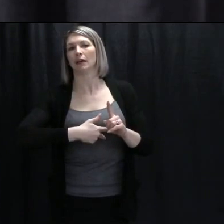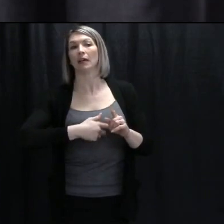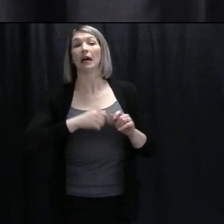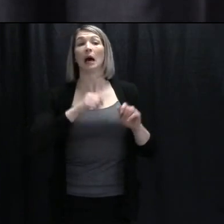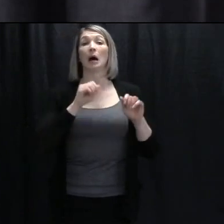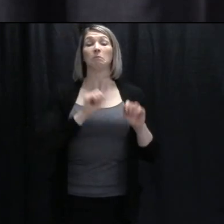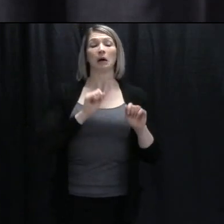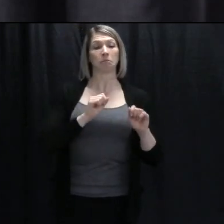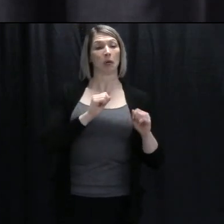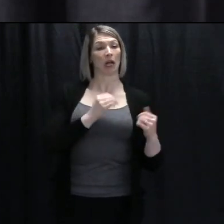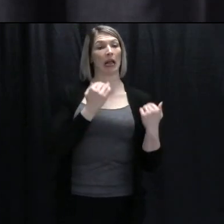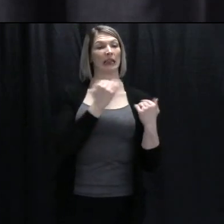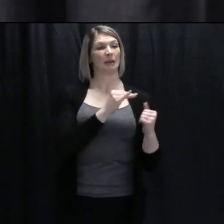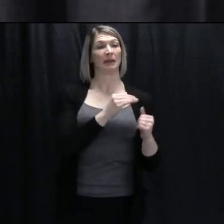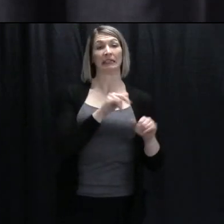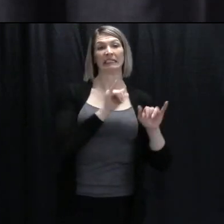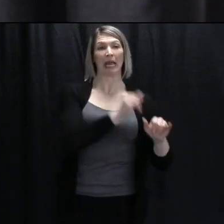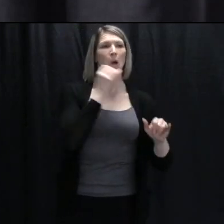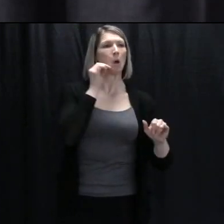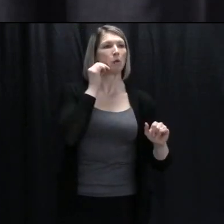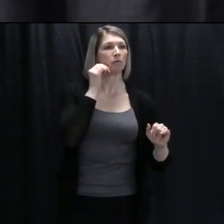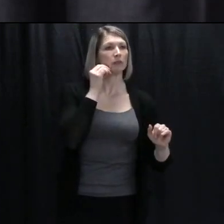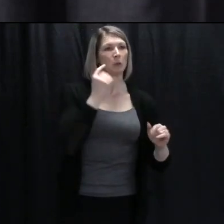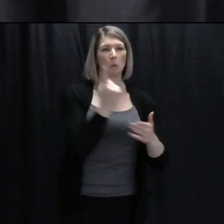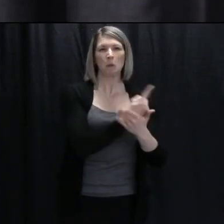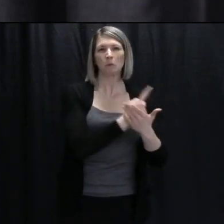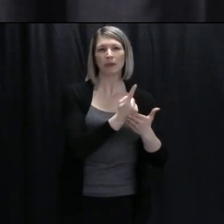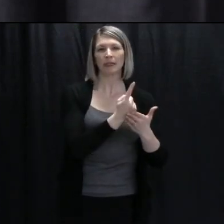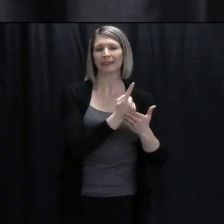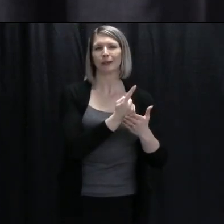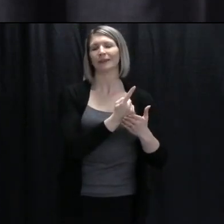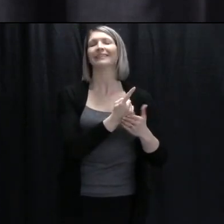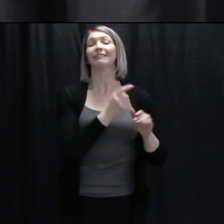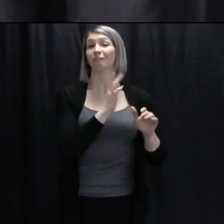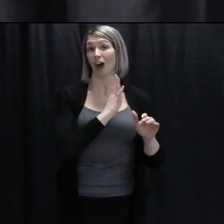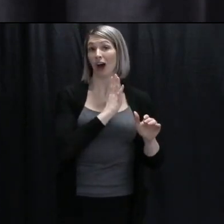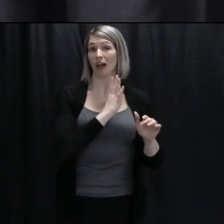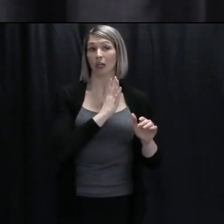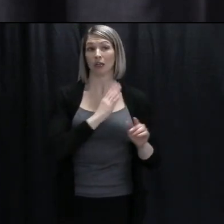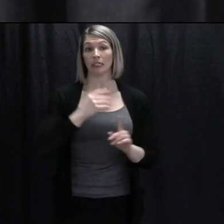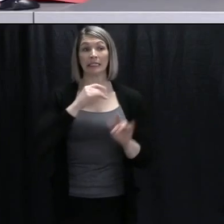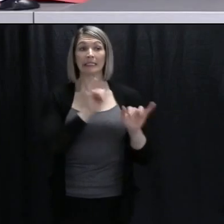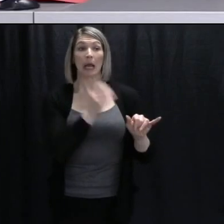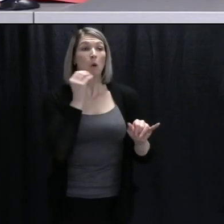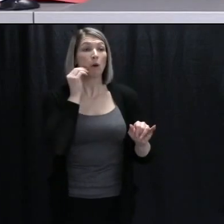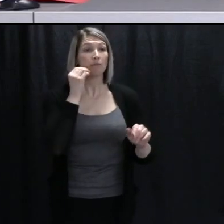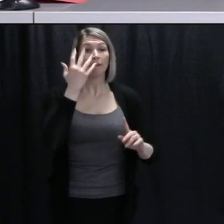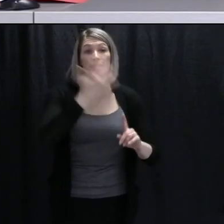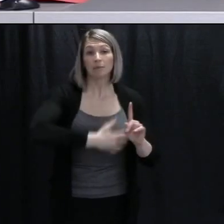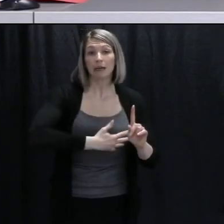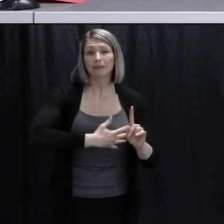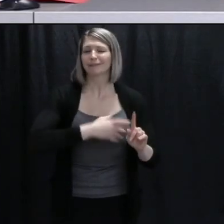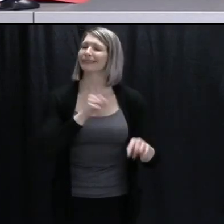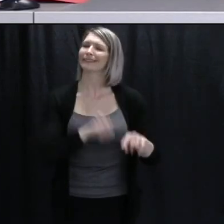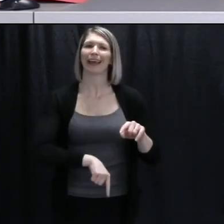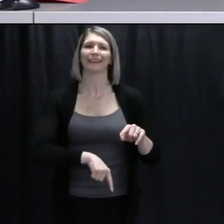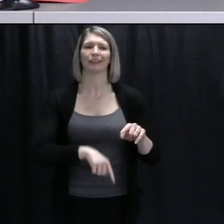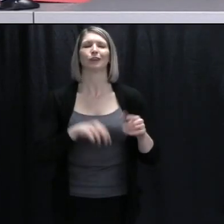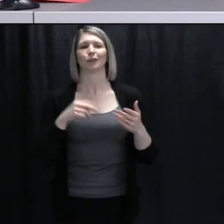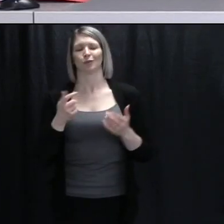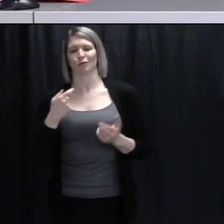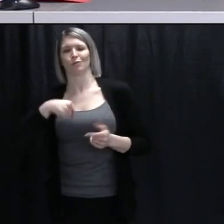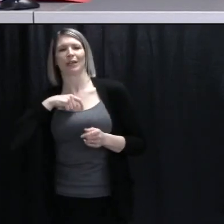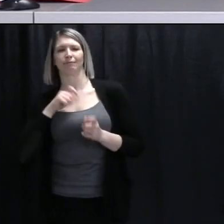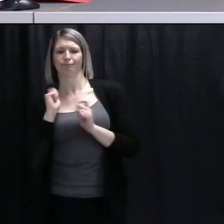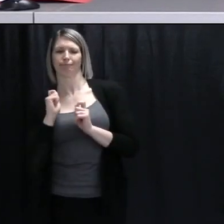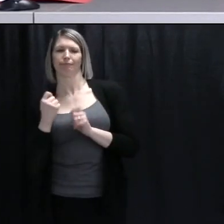not be practicable for 4 or 5 months. Thank you. The next question is from Kellyanne